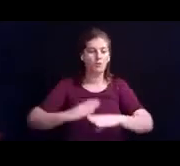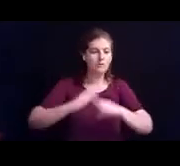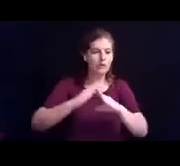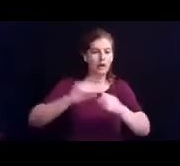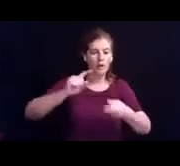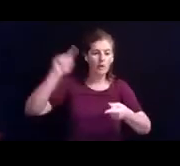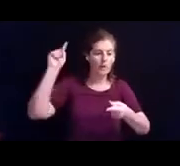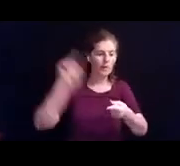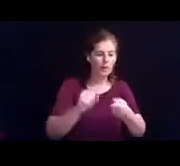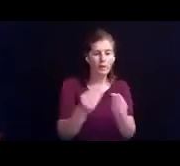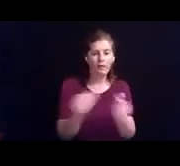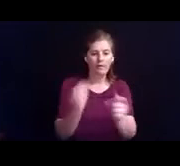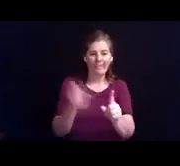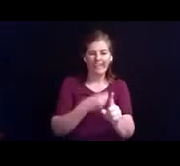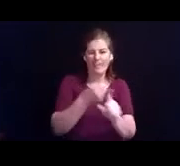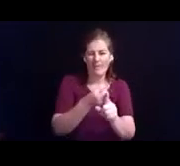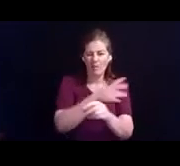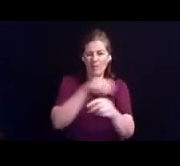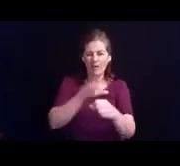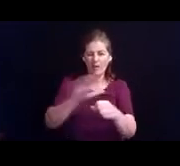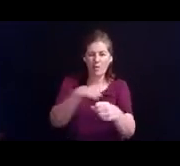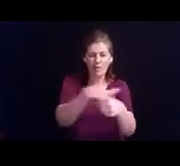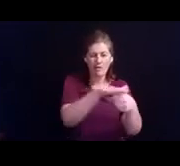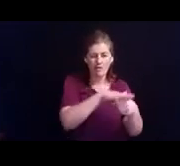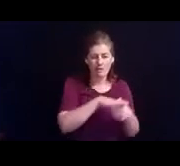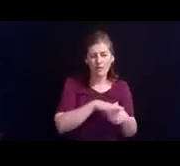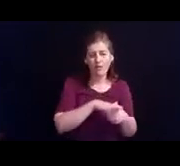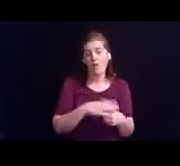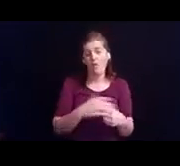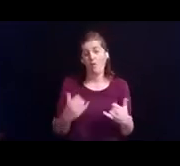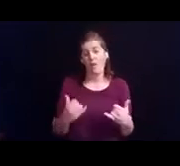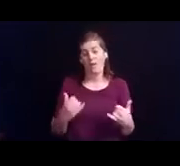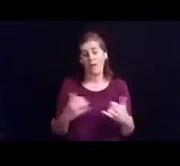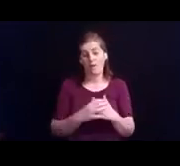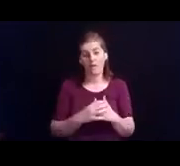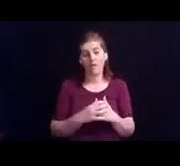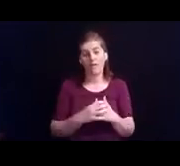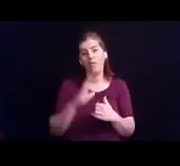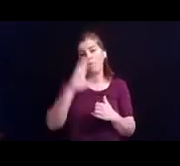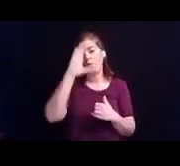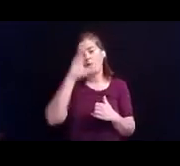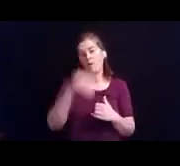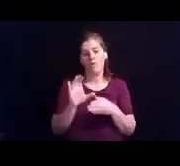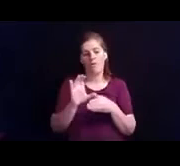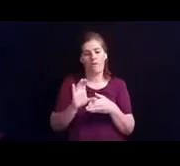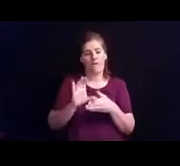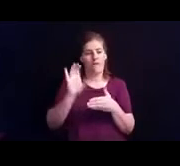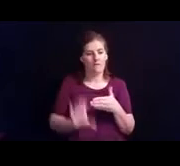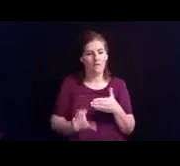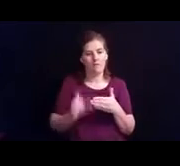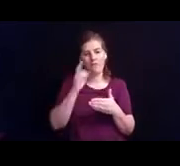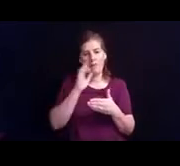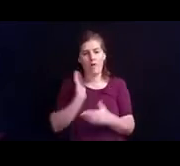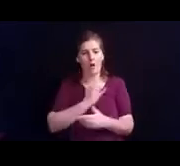the impact of COVID-19 in your institutions at this time. And we know that the consequences for our